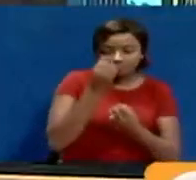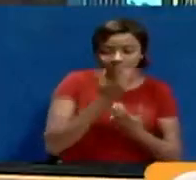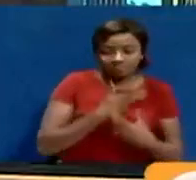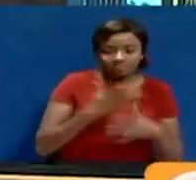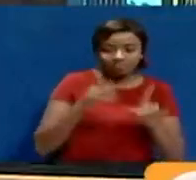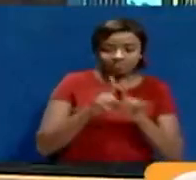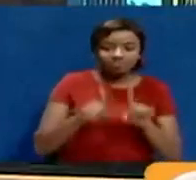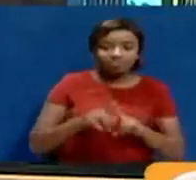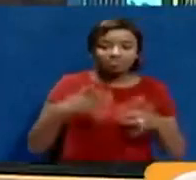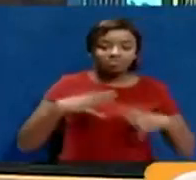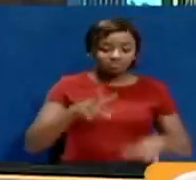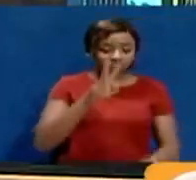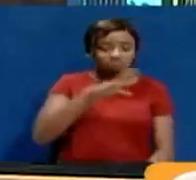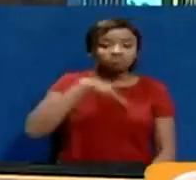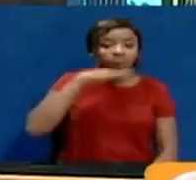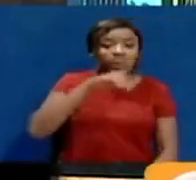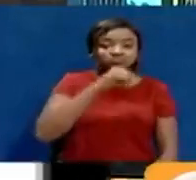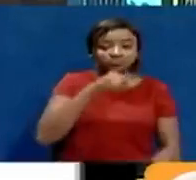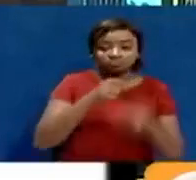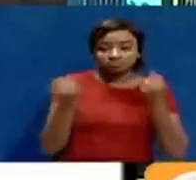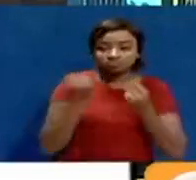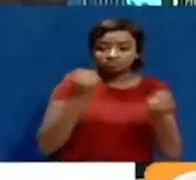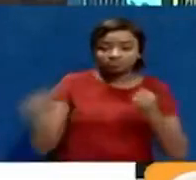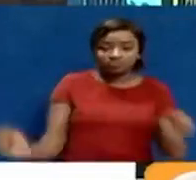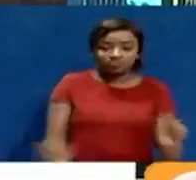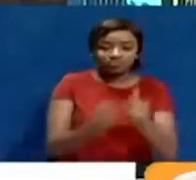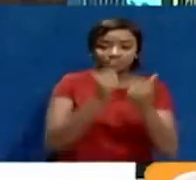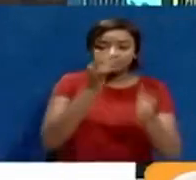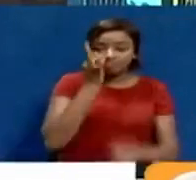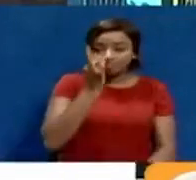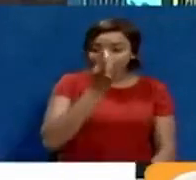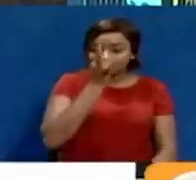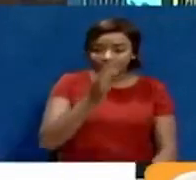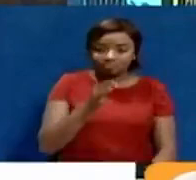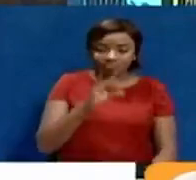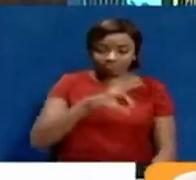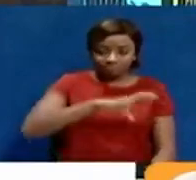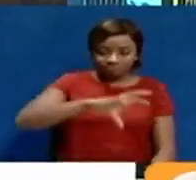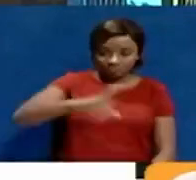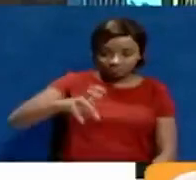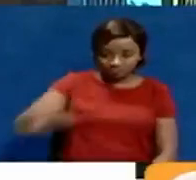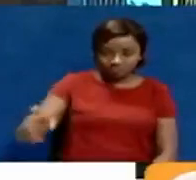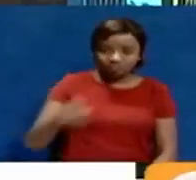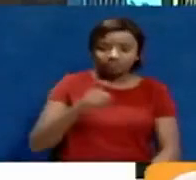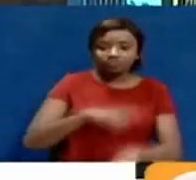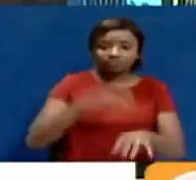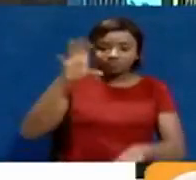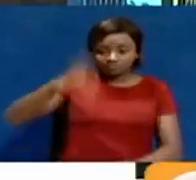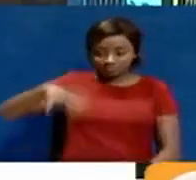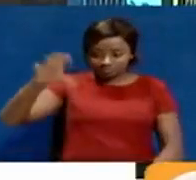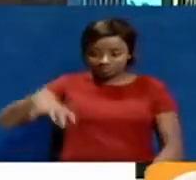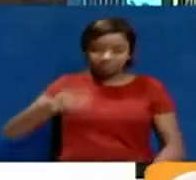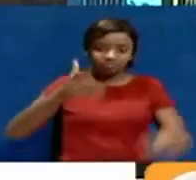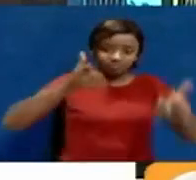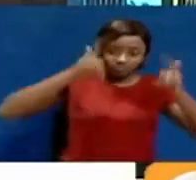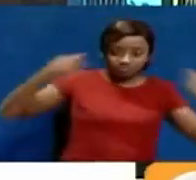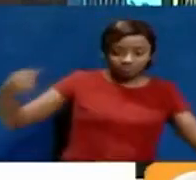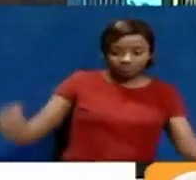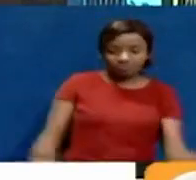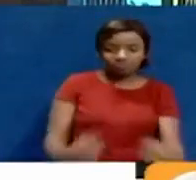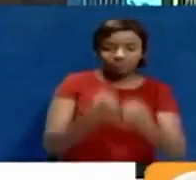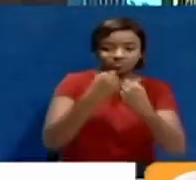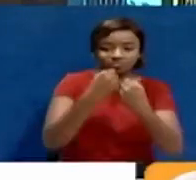Two people lost their lives in a road accident along the Kiandu Nyeri Road in Nyeri County when a matatu and a lorry